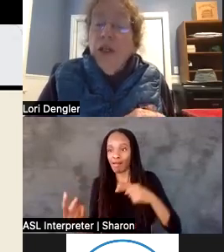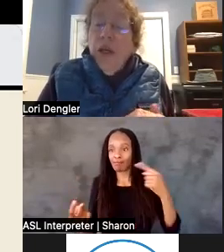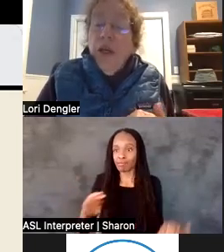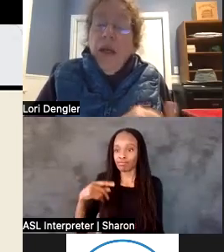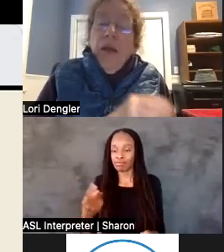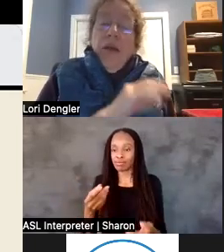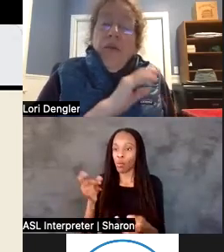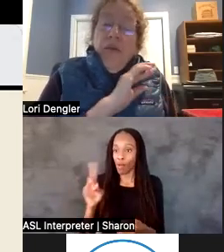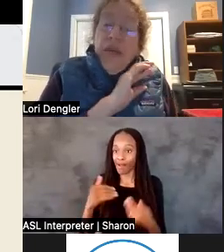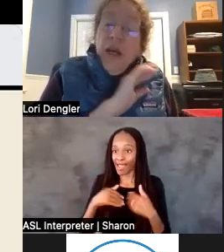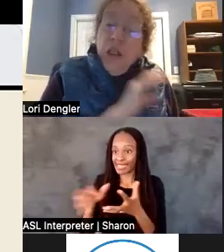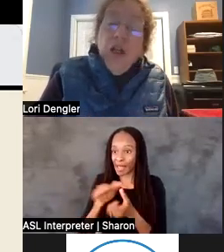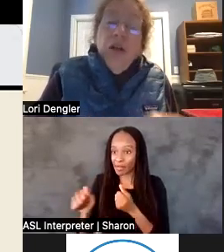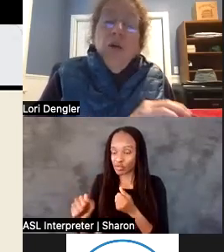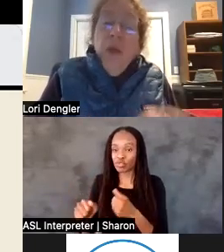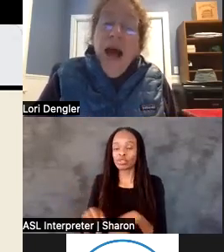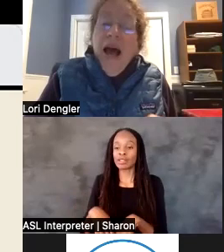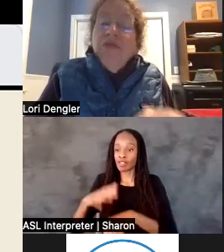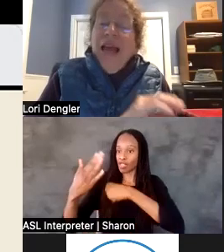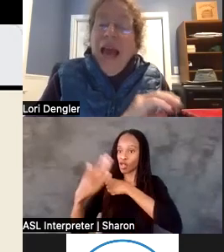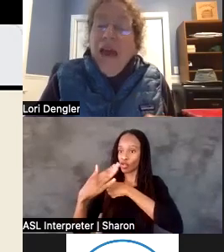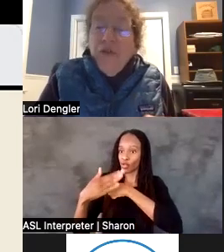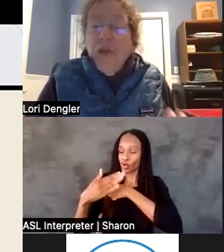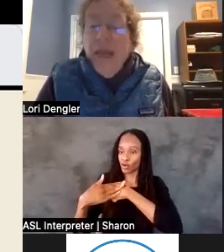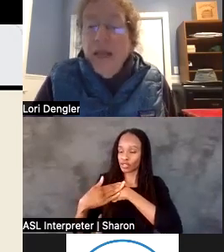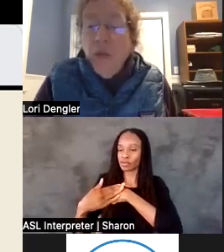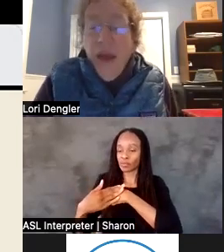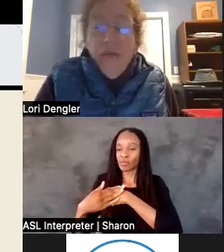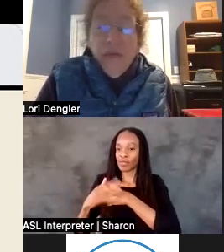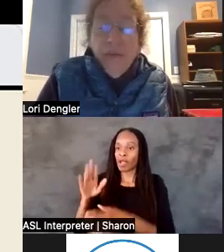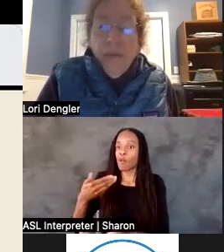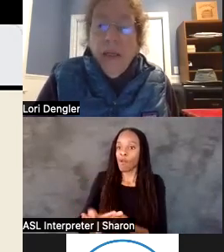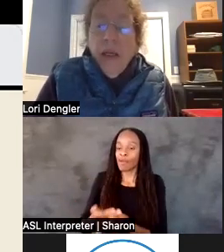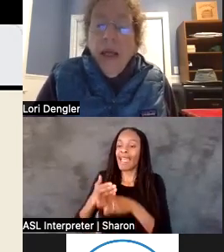damage, the alert arrived after the S wave.